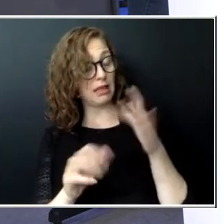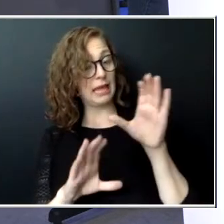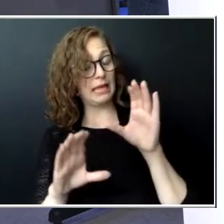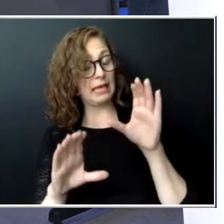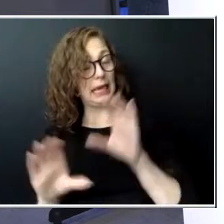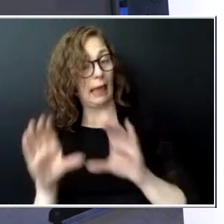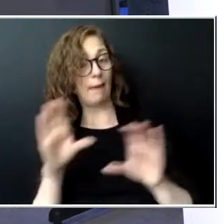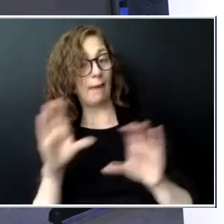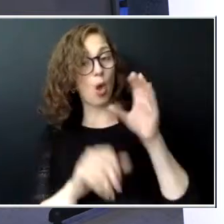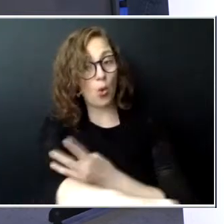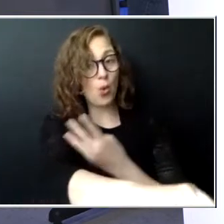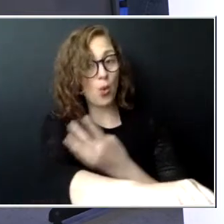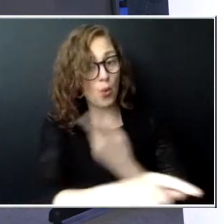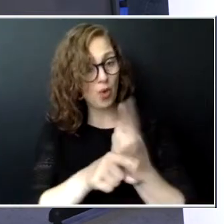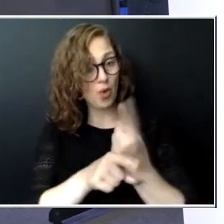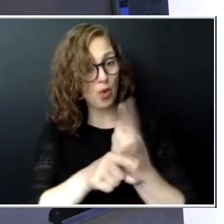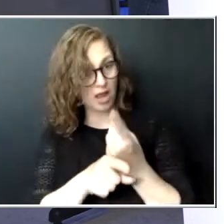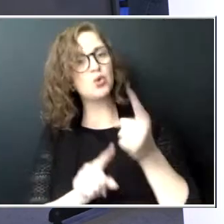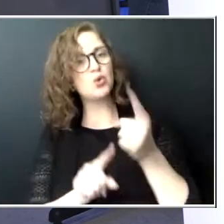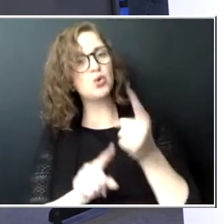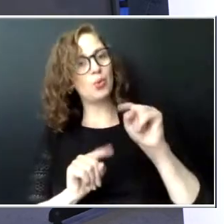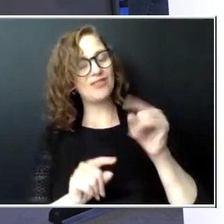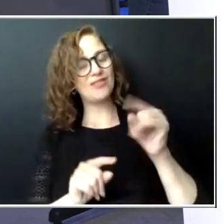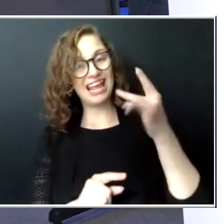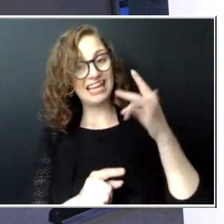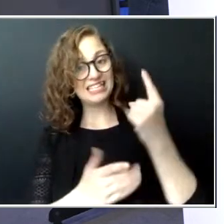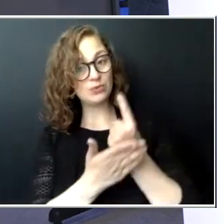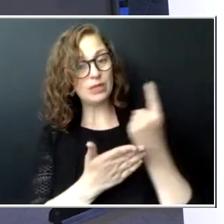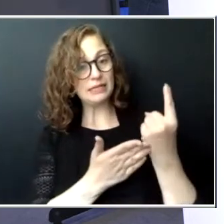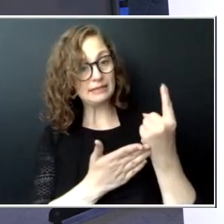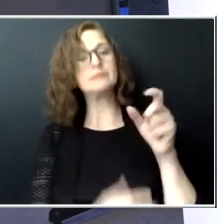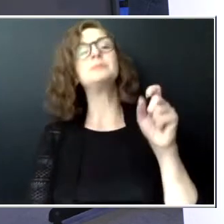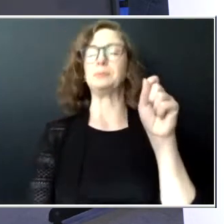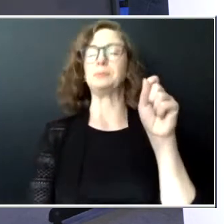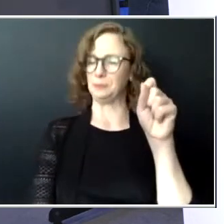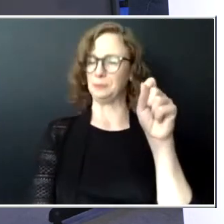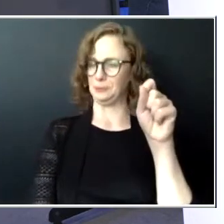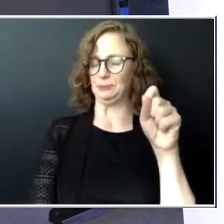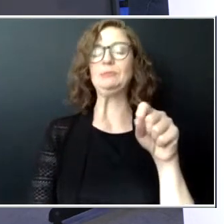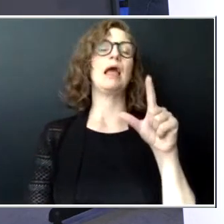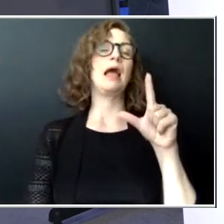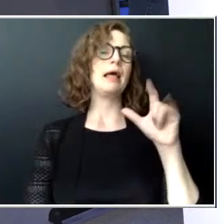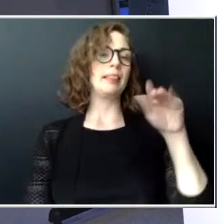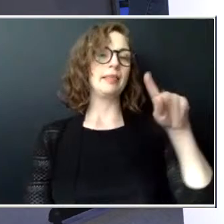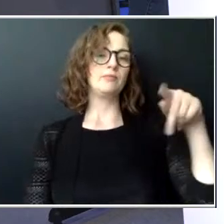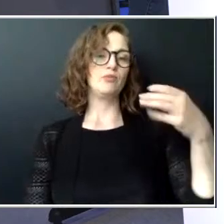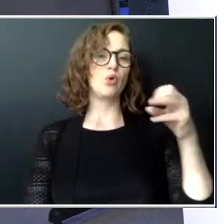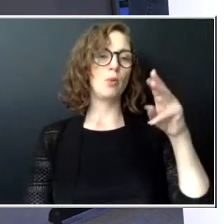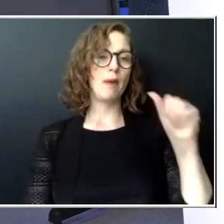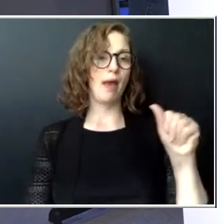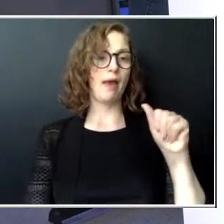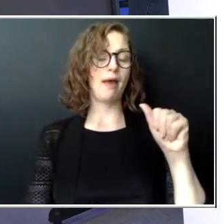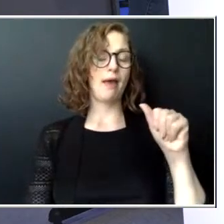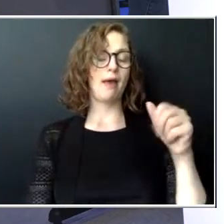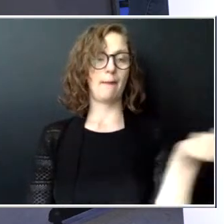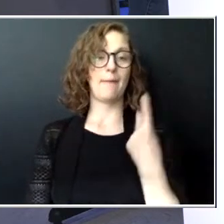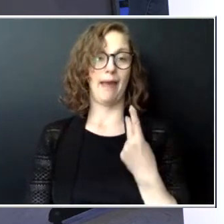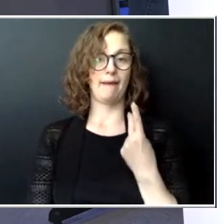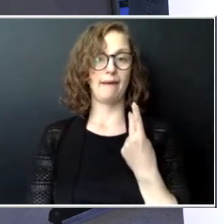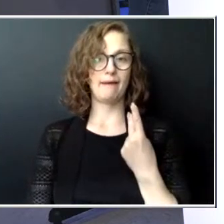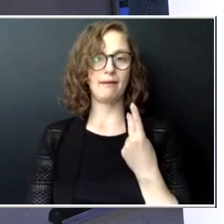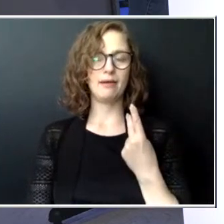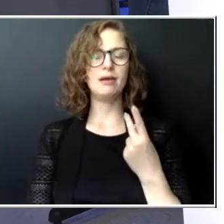of treatment? I believe that's right. So then lymphoma returns. So Dr. Ahmed, how effective is chemo in treating Todd's type